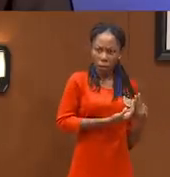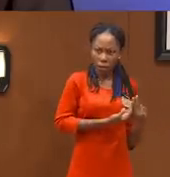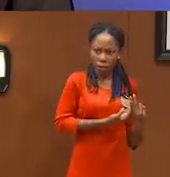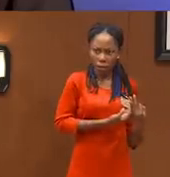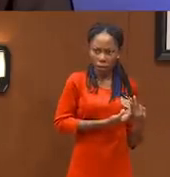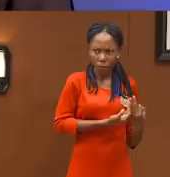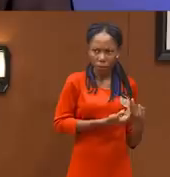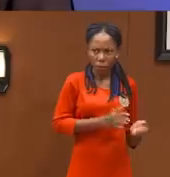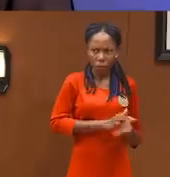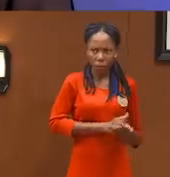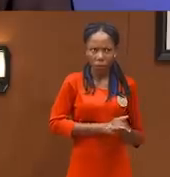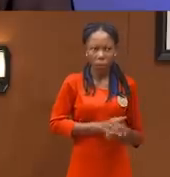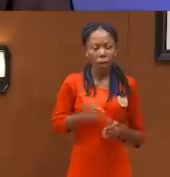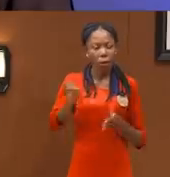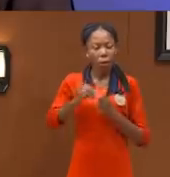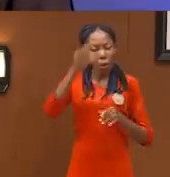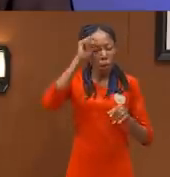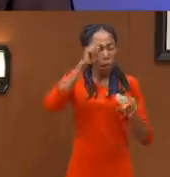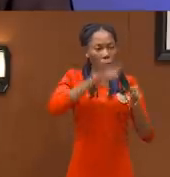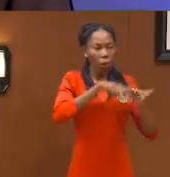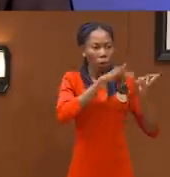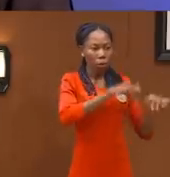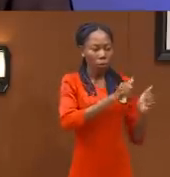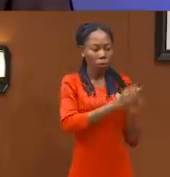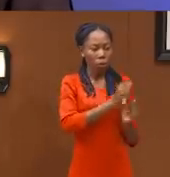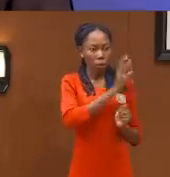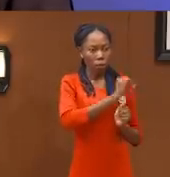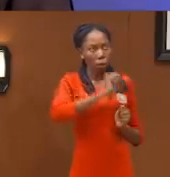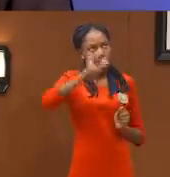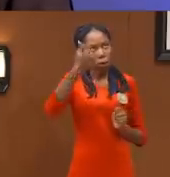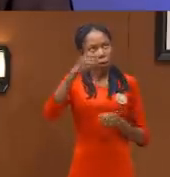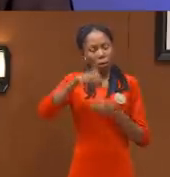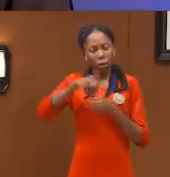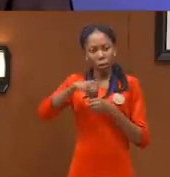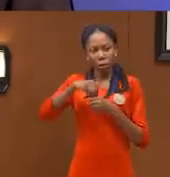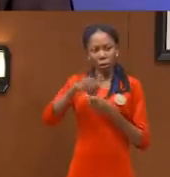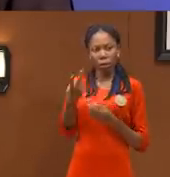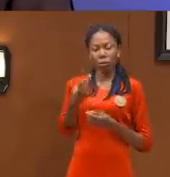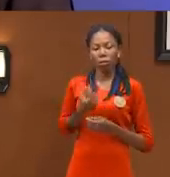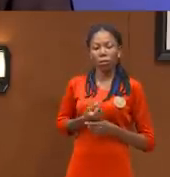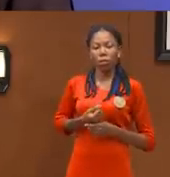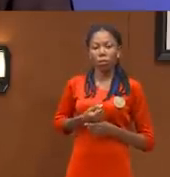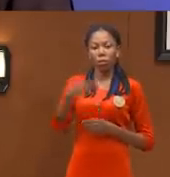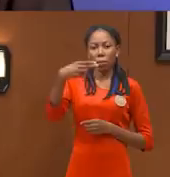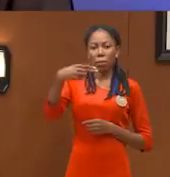his brother. His brother stays with him. The other one stays in Port Harcourt. And his two parents are dead.